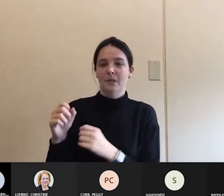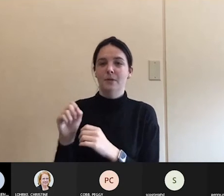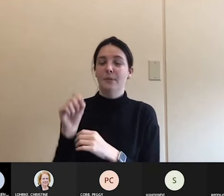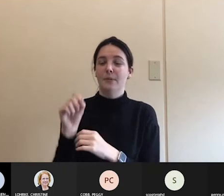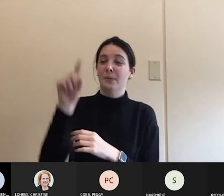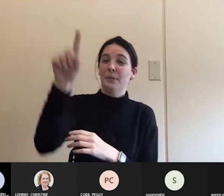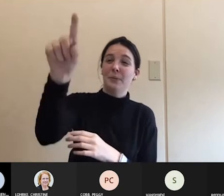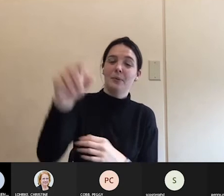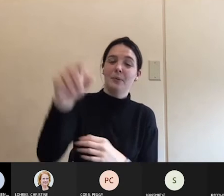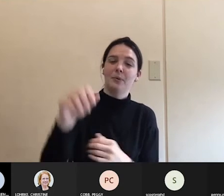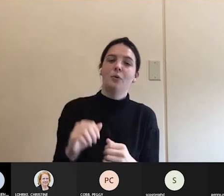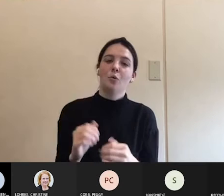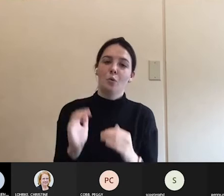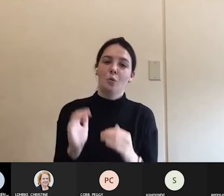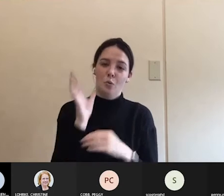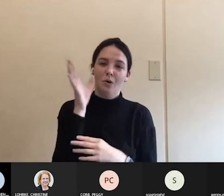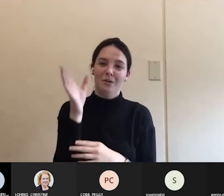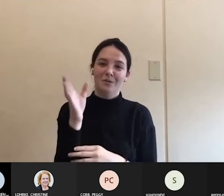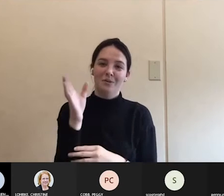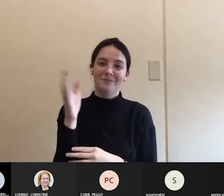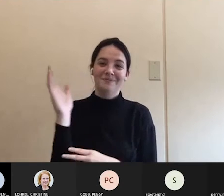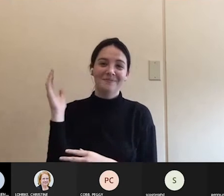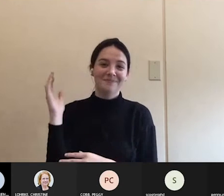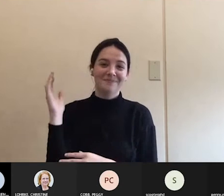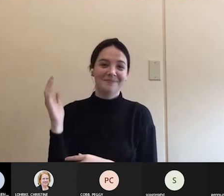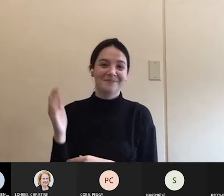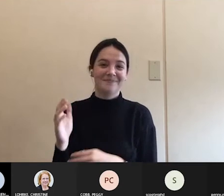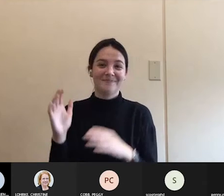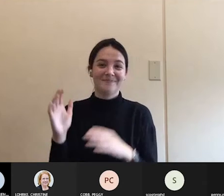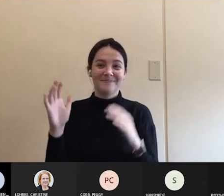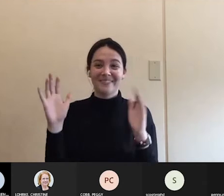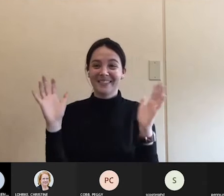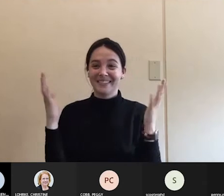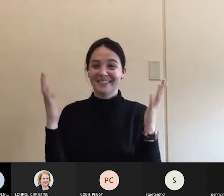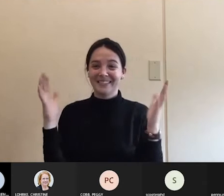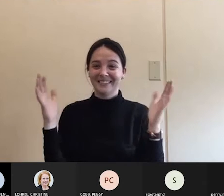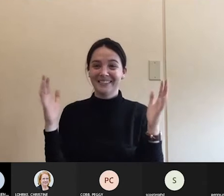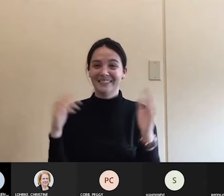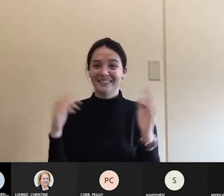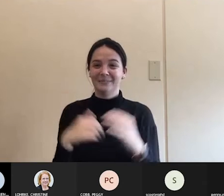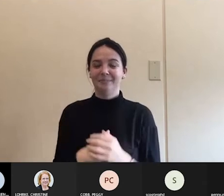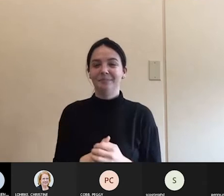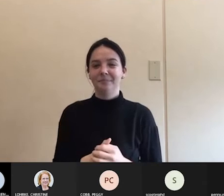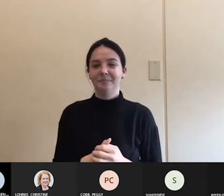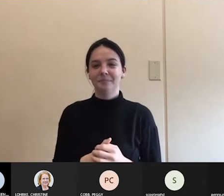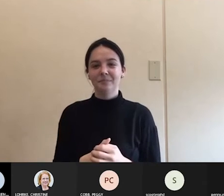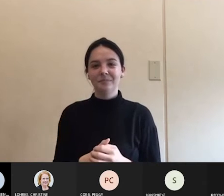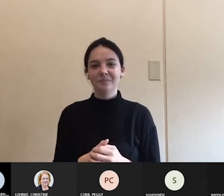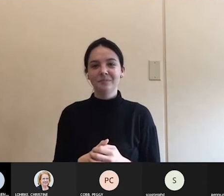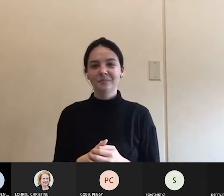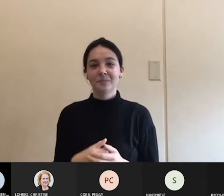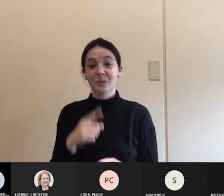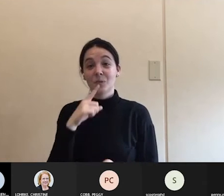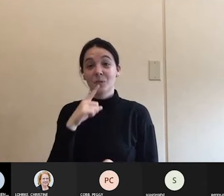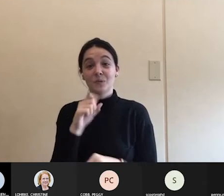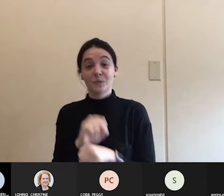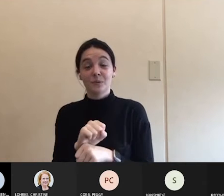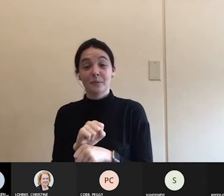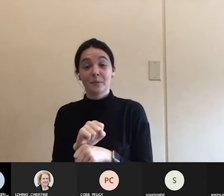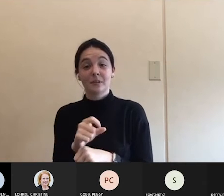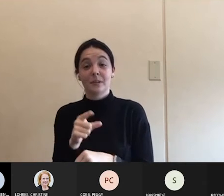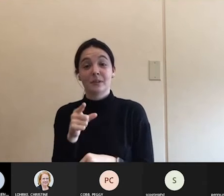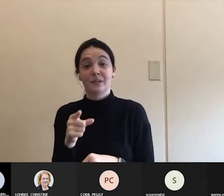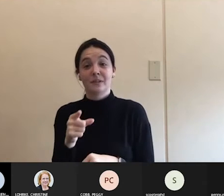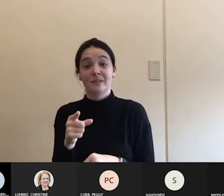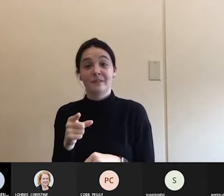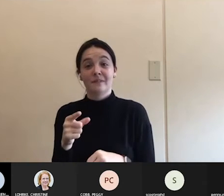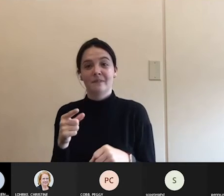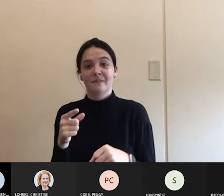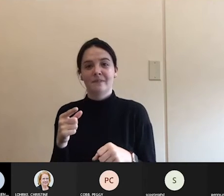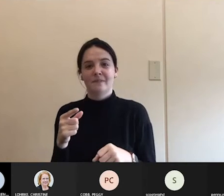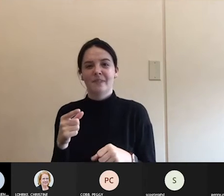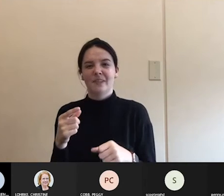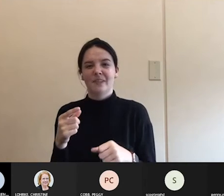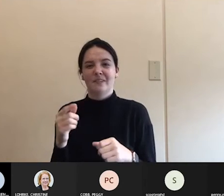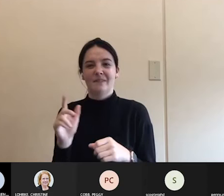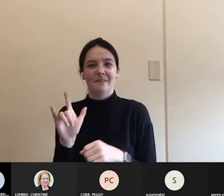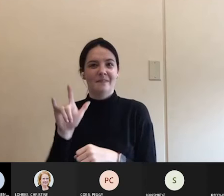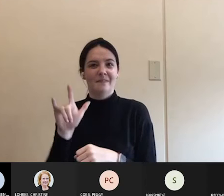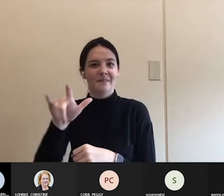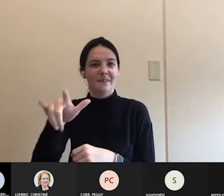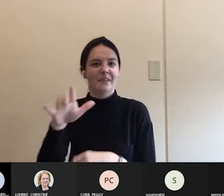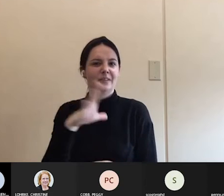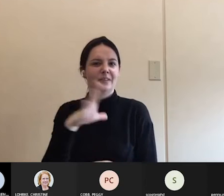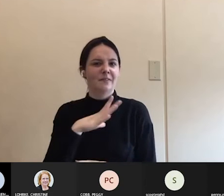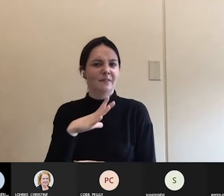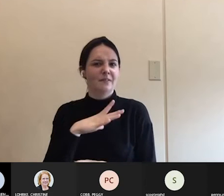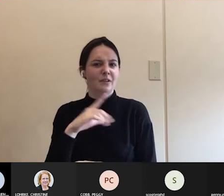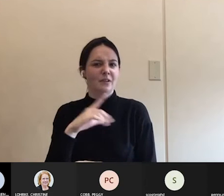Ooh, yay. Turns out it flies pretty good with just 1 wing. Not bad at all. Did